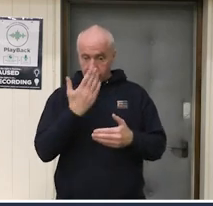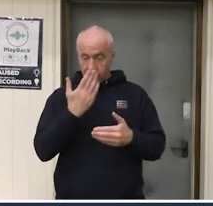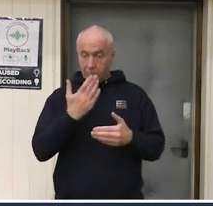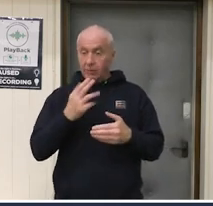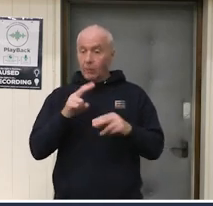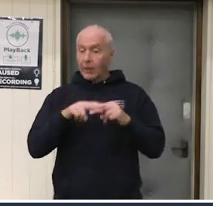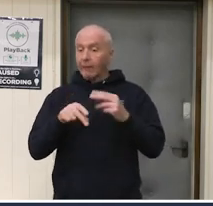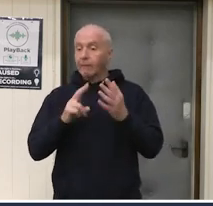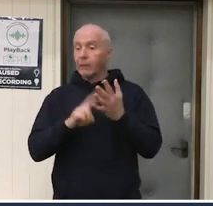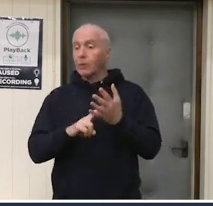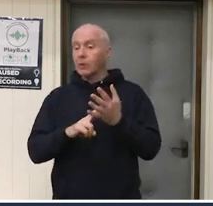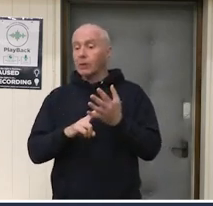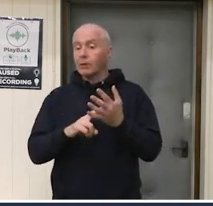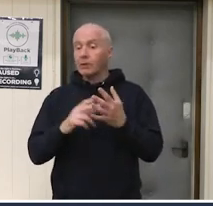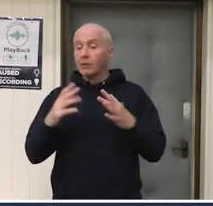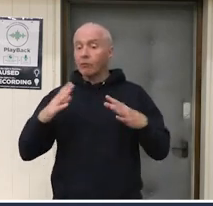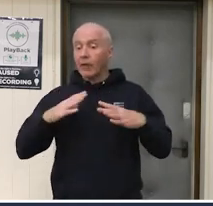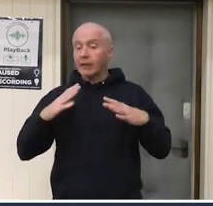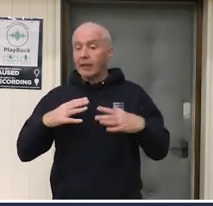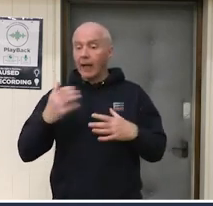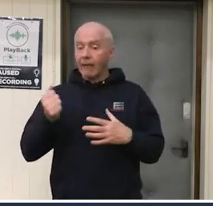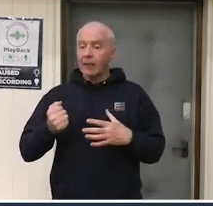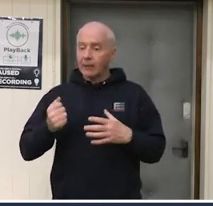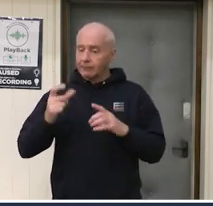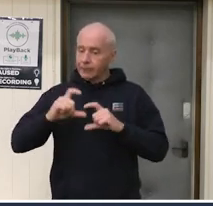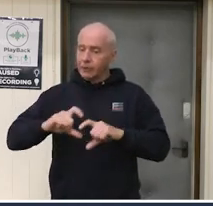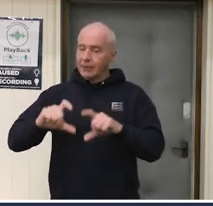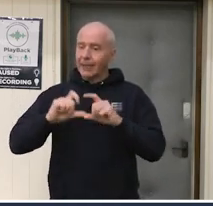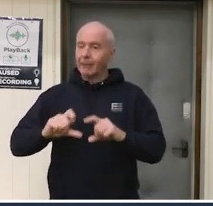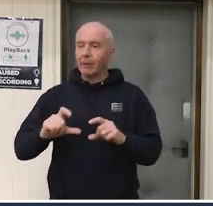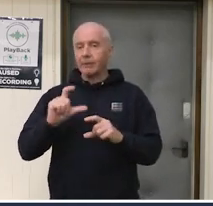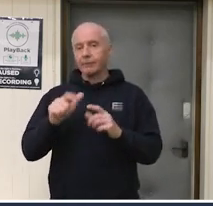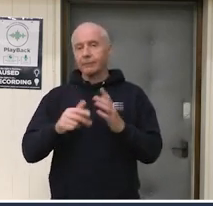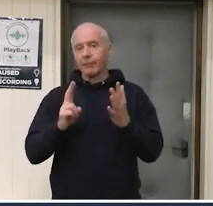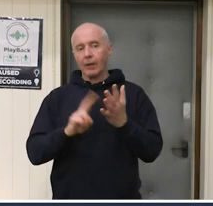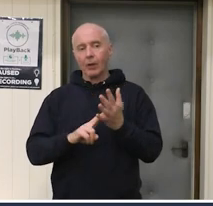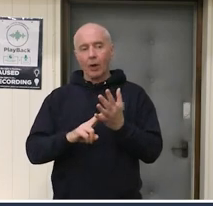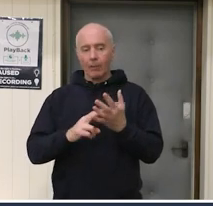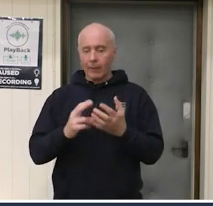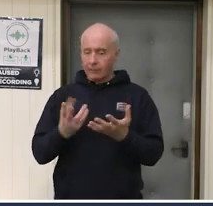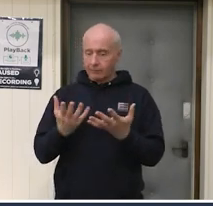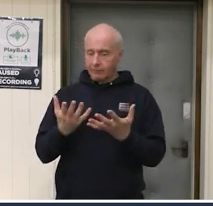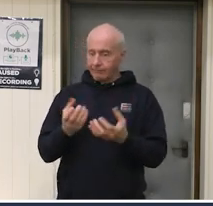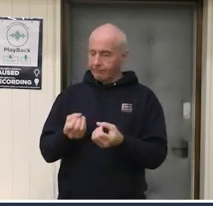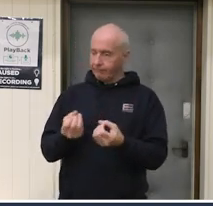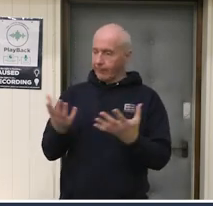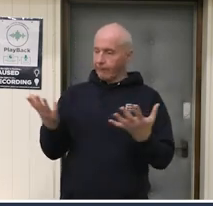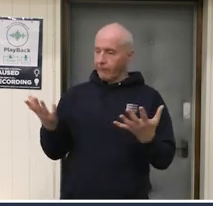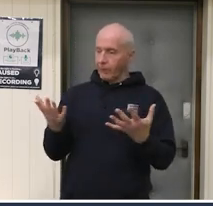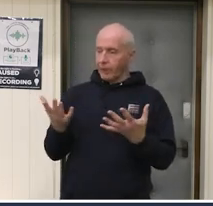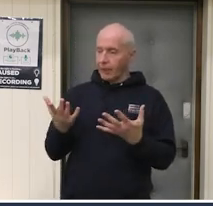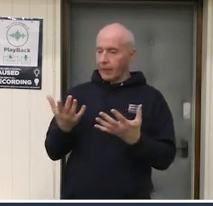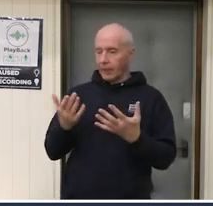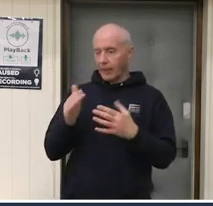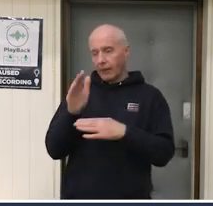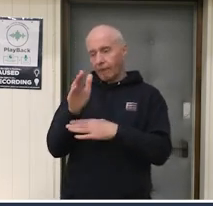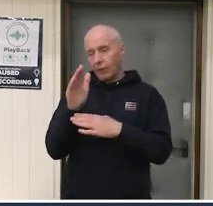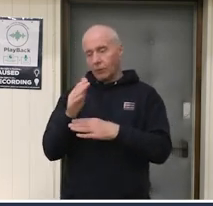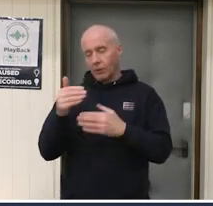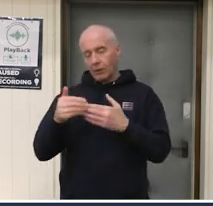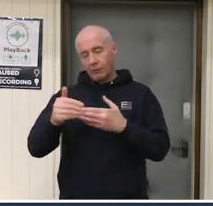arrives, we'll have a sustainable carbon-free future based on a mix of those energy generation methods, not just